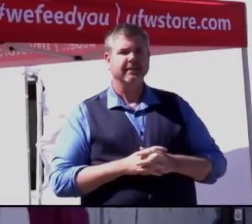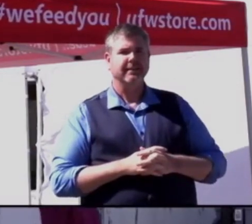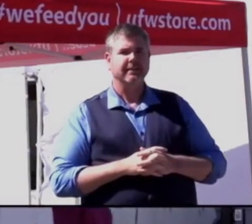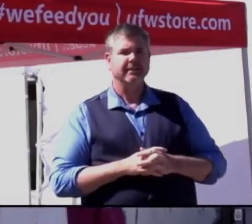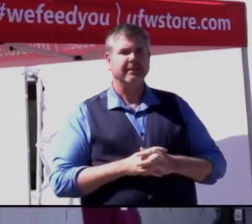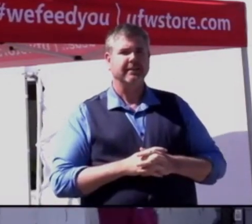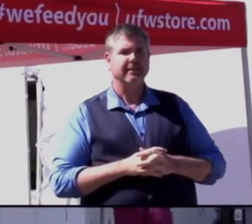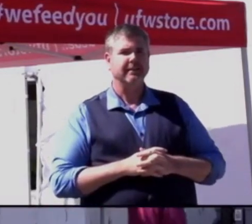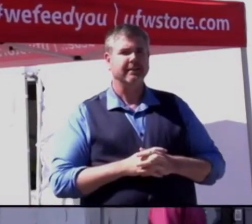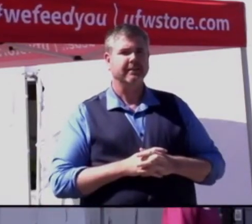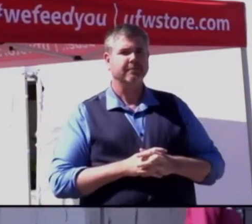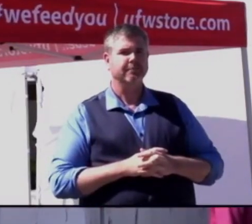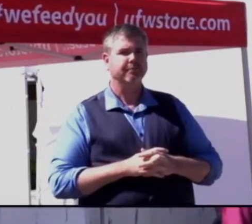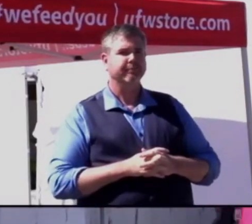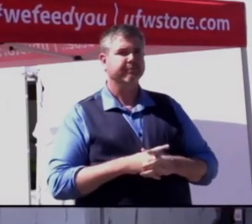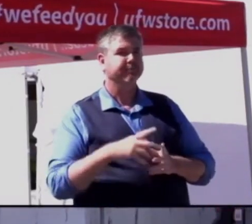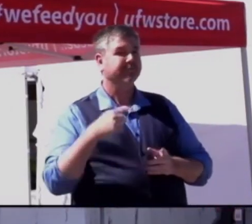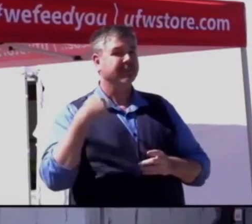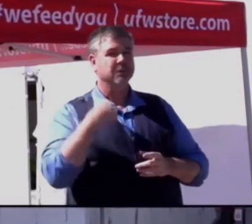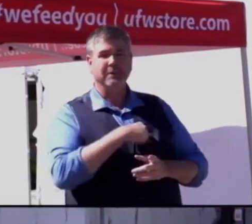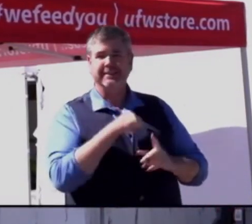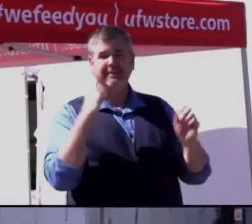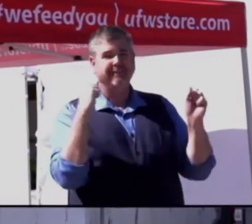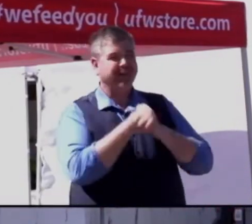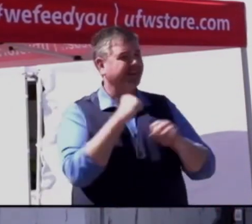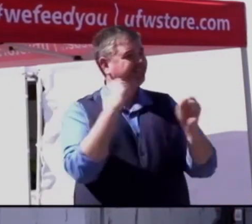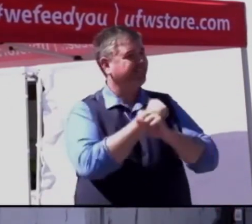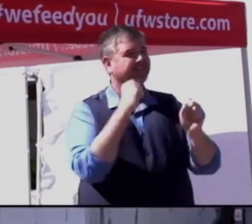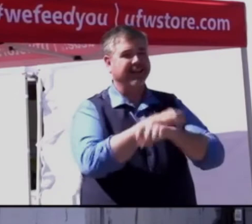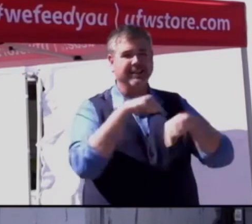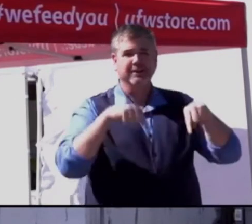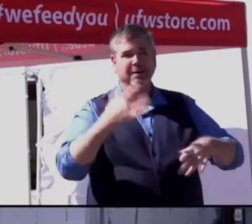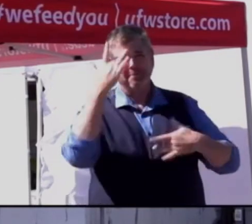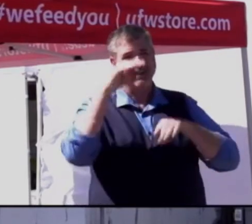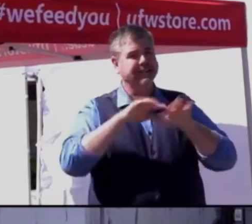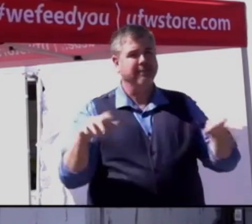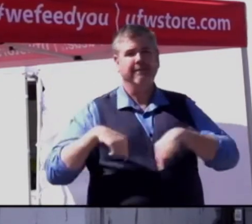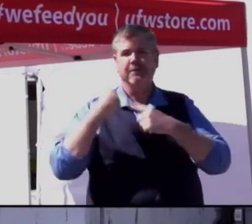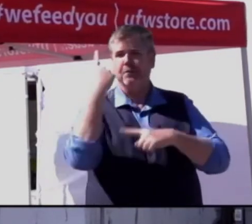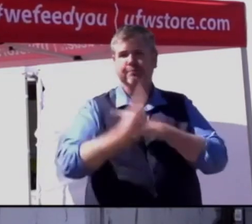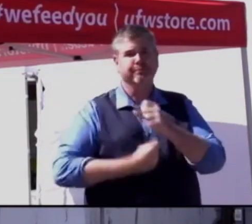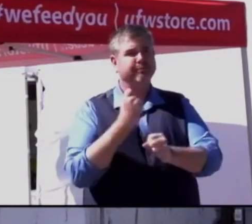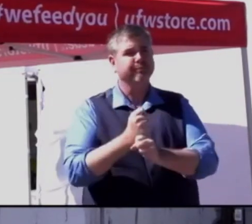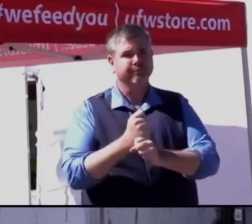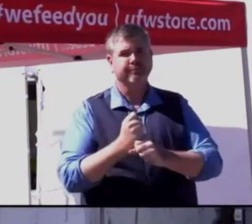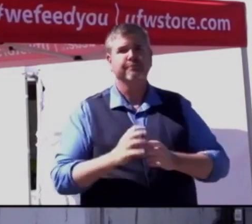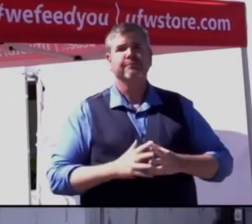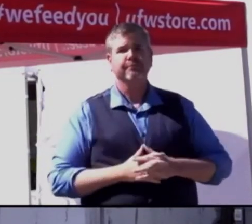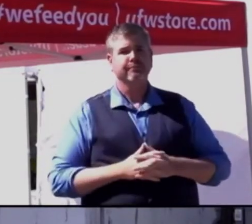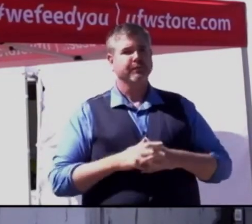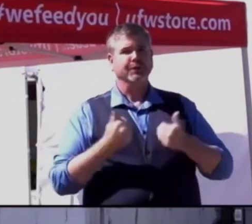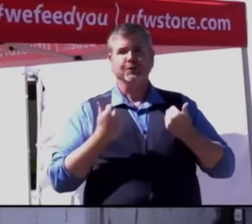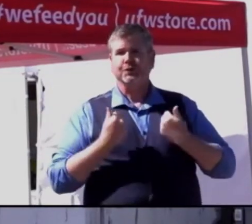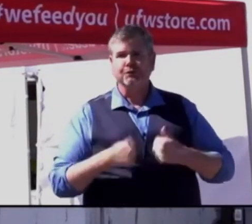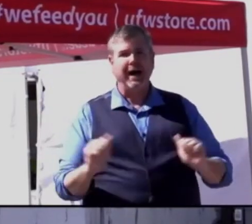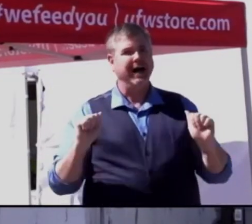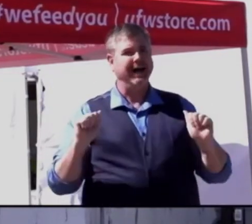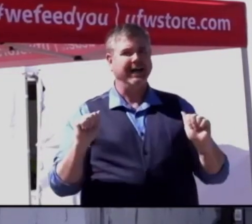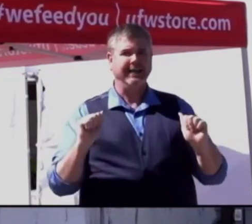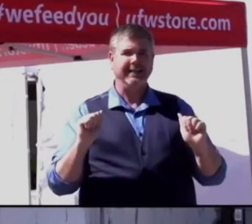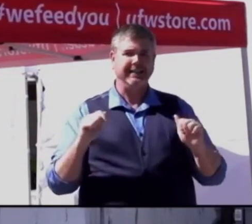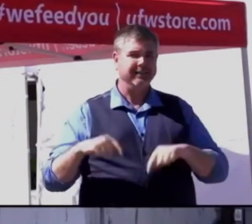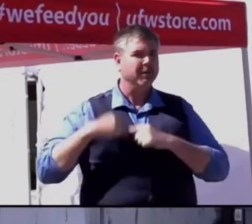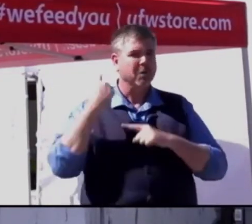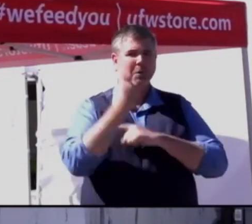We've been fighting this pandemic for over a year, right? We've been trying everything that we can for over a year. I think our